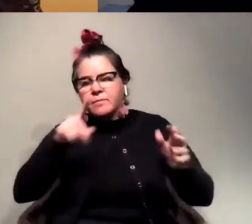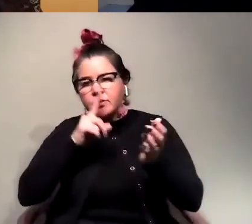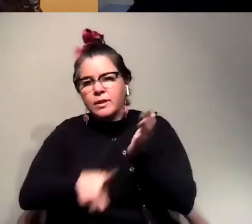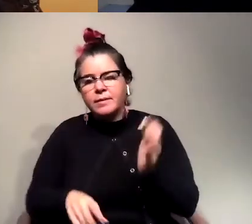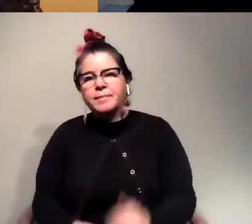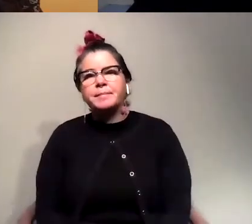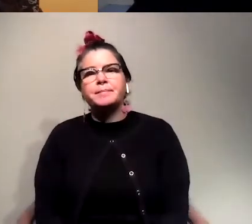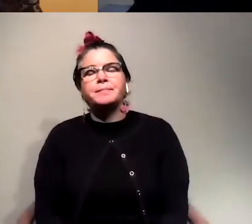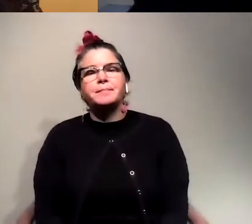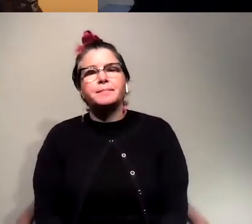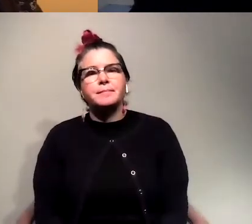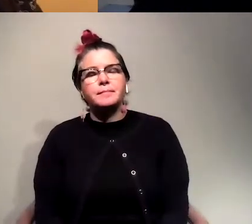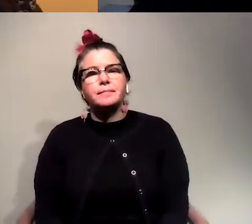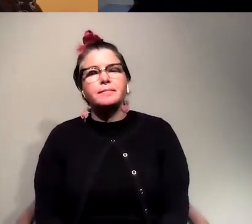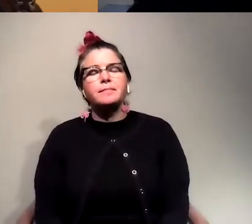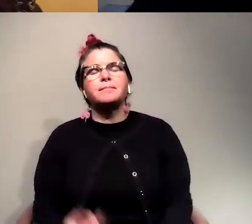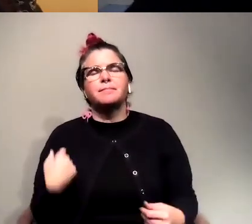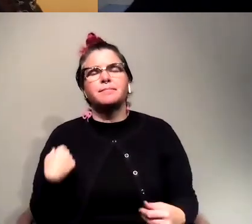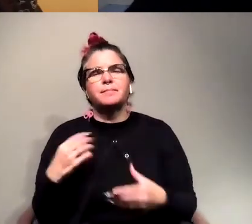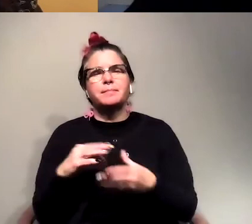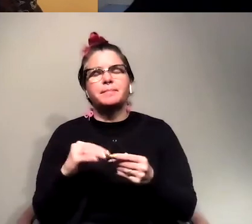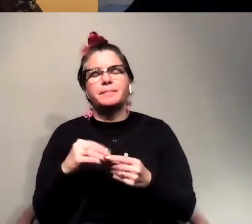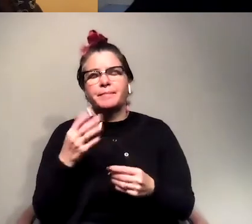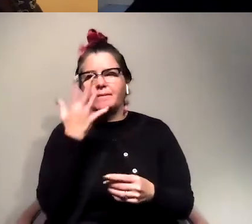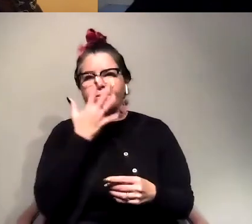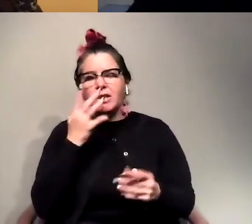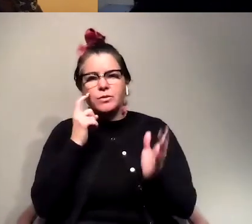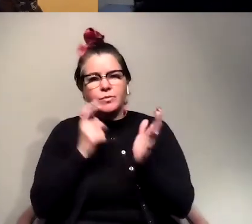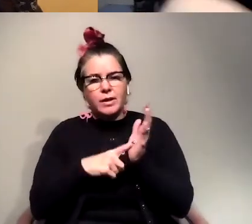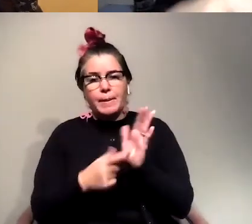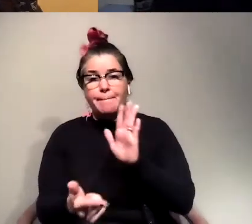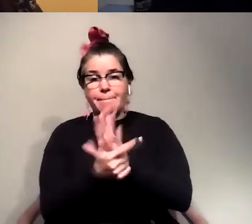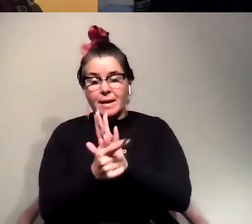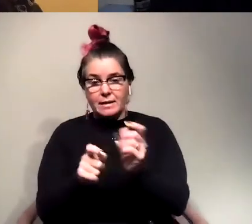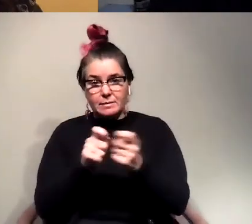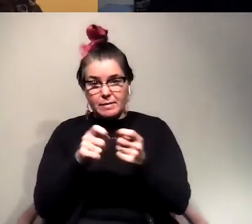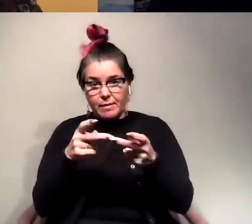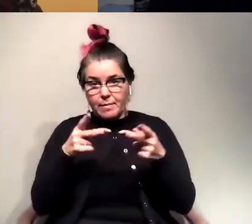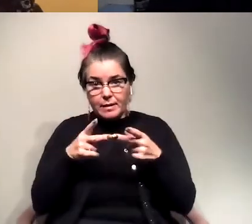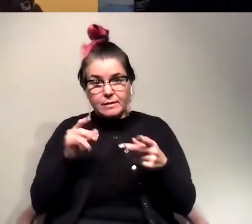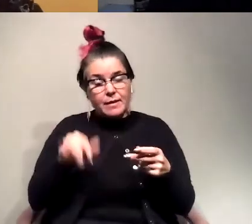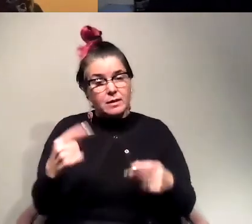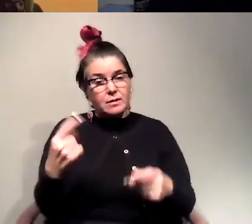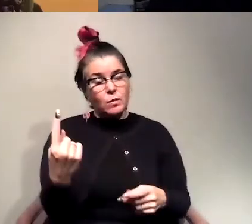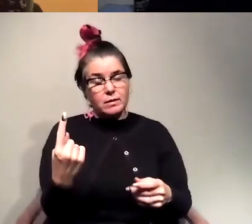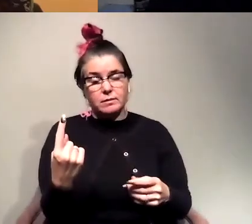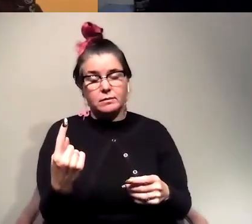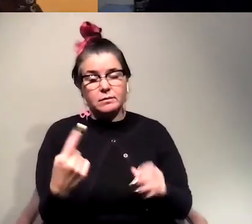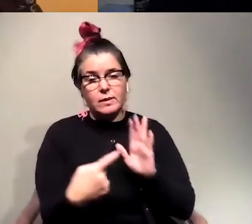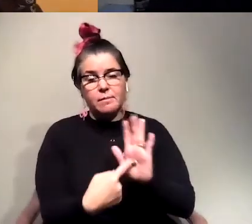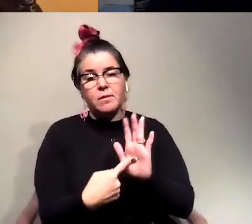We are seeing, I mentioned facial recognition being banned in certain areas. So that is one case where we